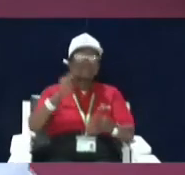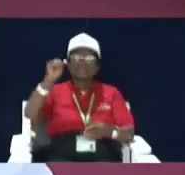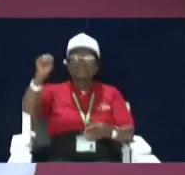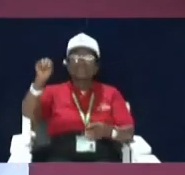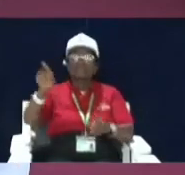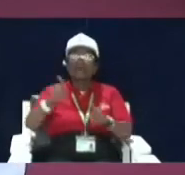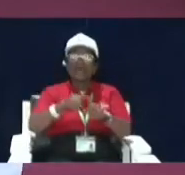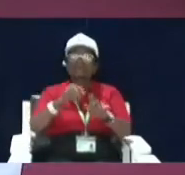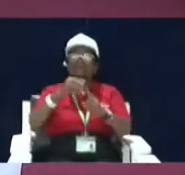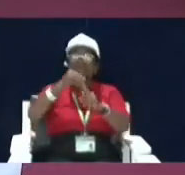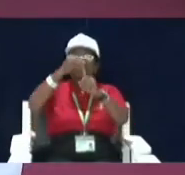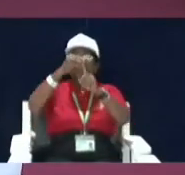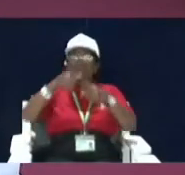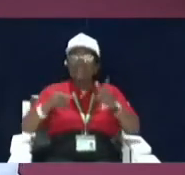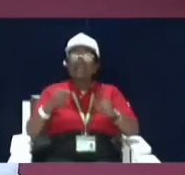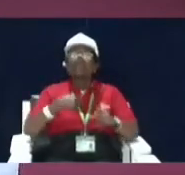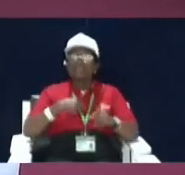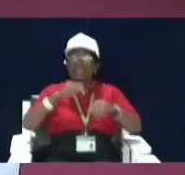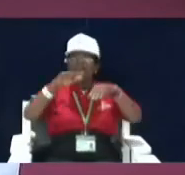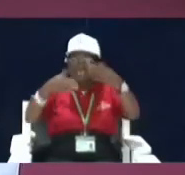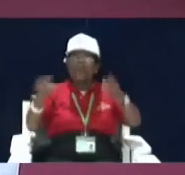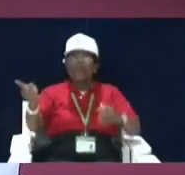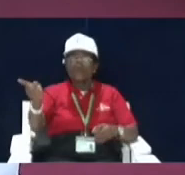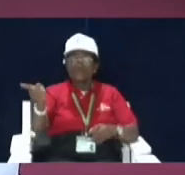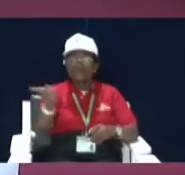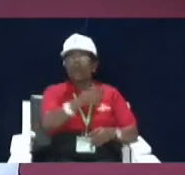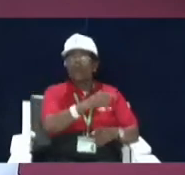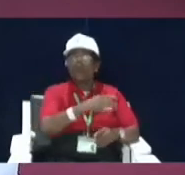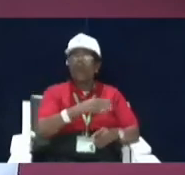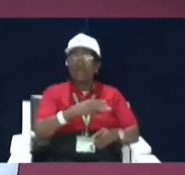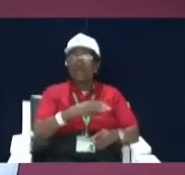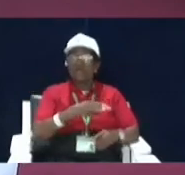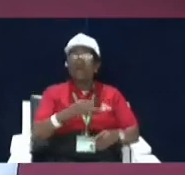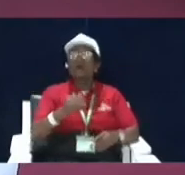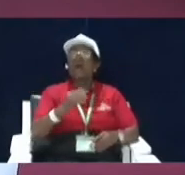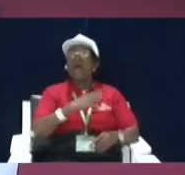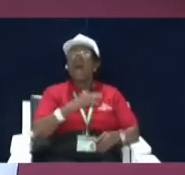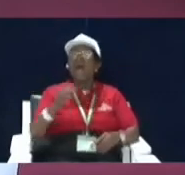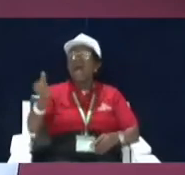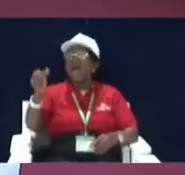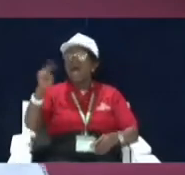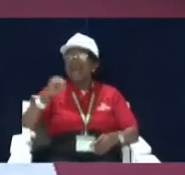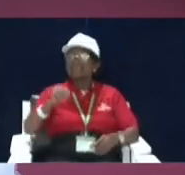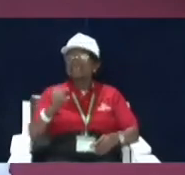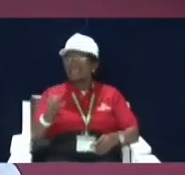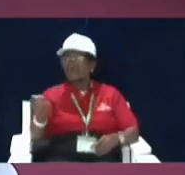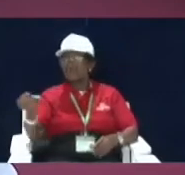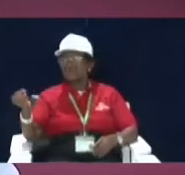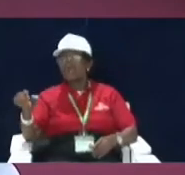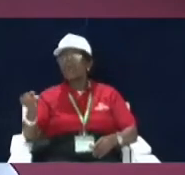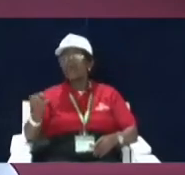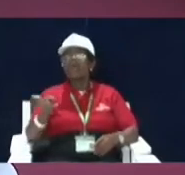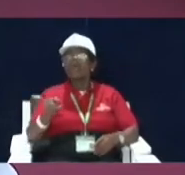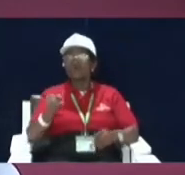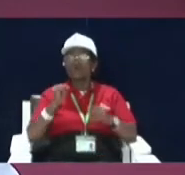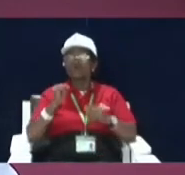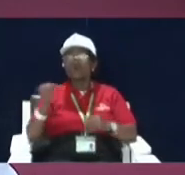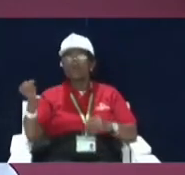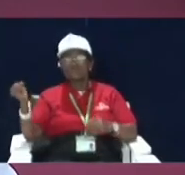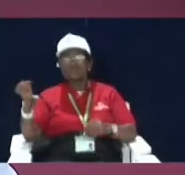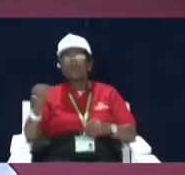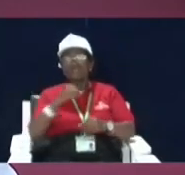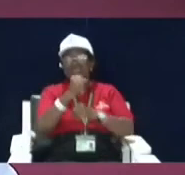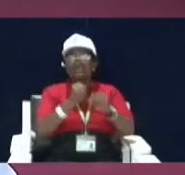Let me give you an illustration. Probably I've told you before. Years ago, they brought